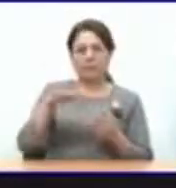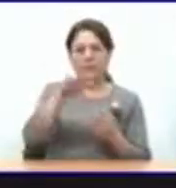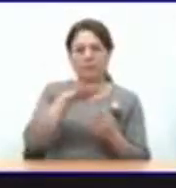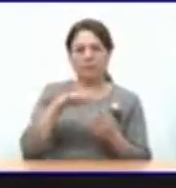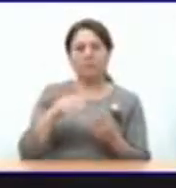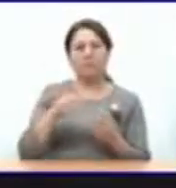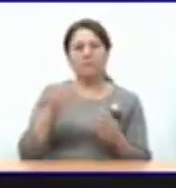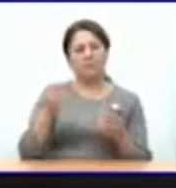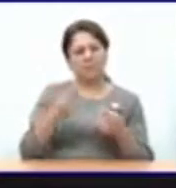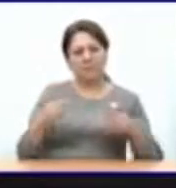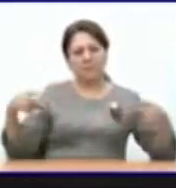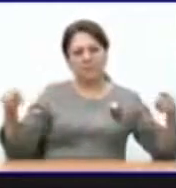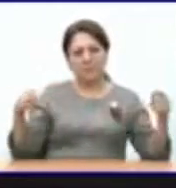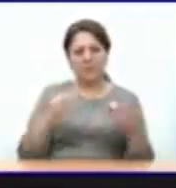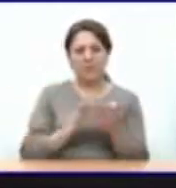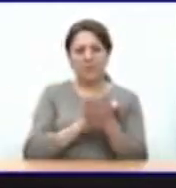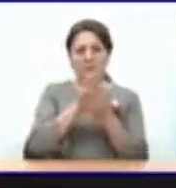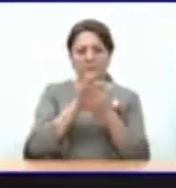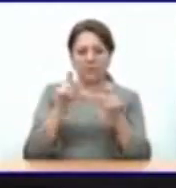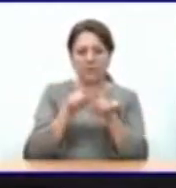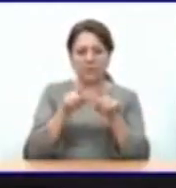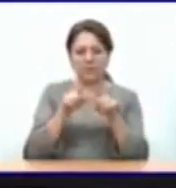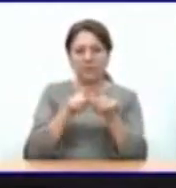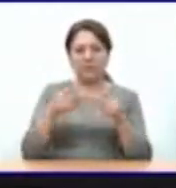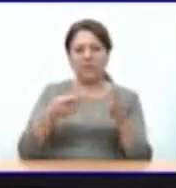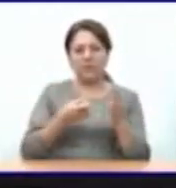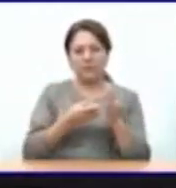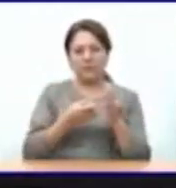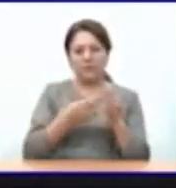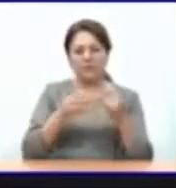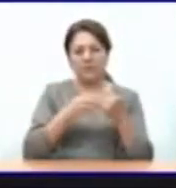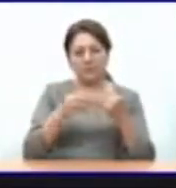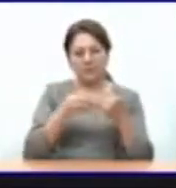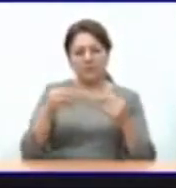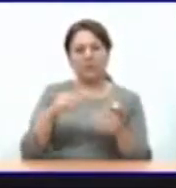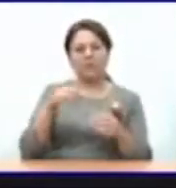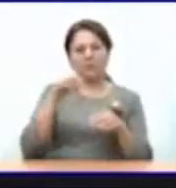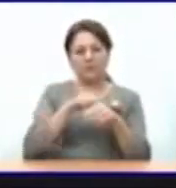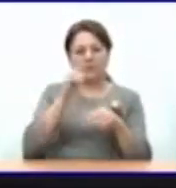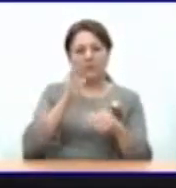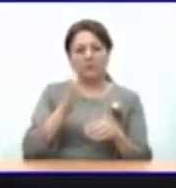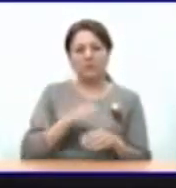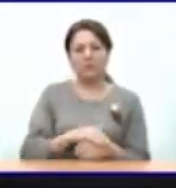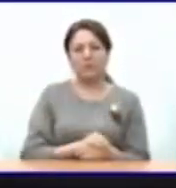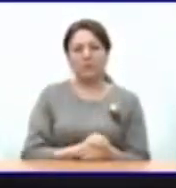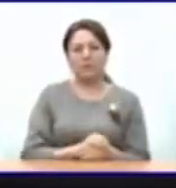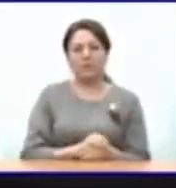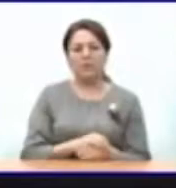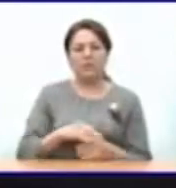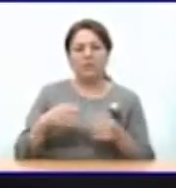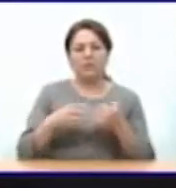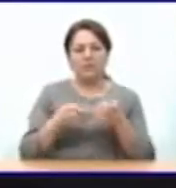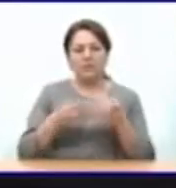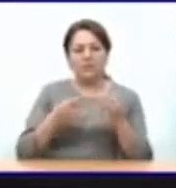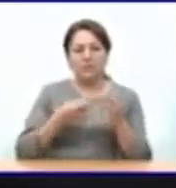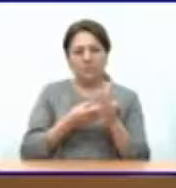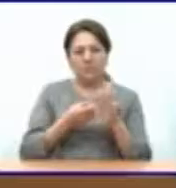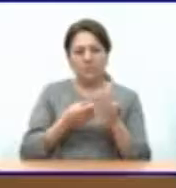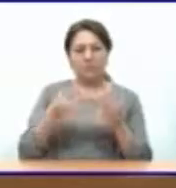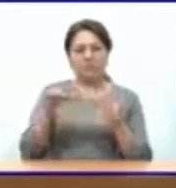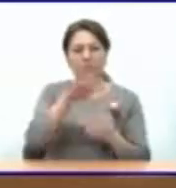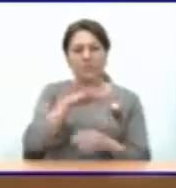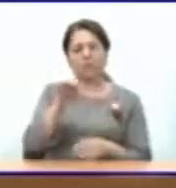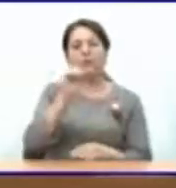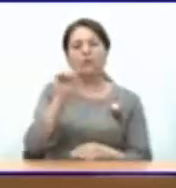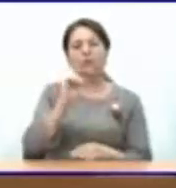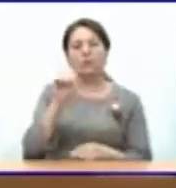bir o'simliklar ham yerning magnit maydoni ko'ch chiziqlariga ta'sirchan bo'lar ekan. Endi yerning magnit maydoni